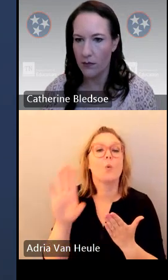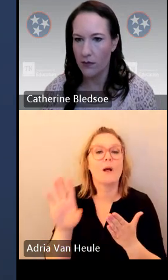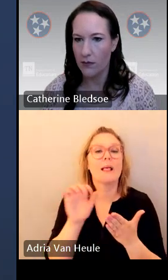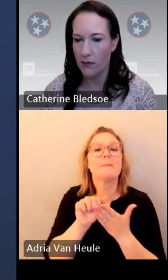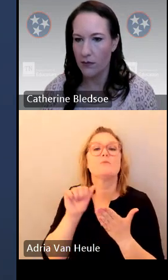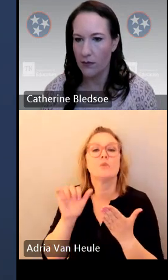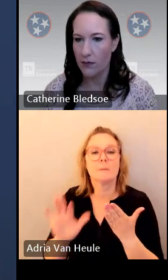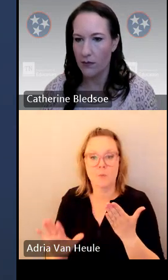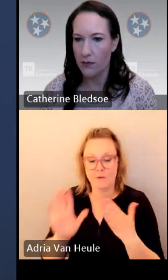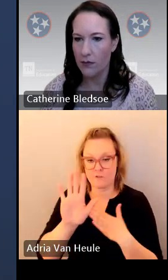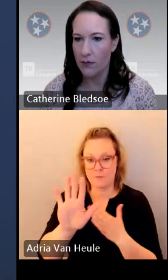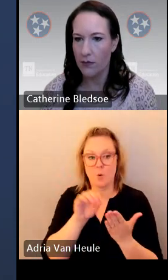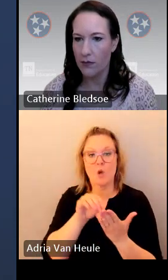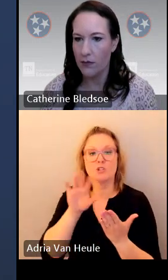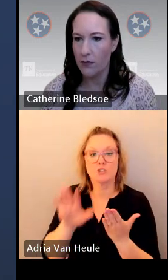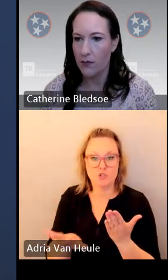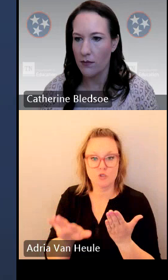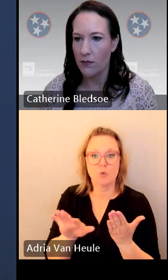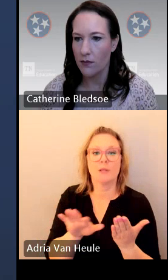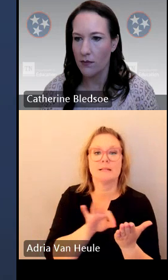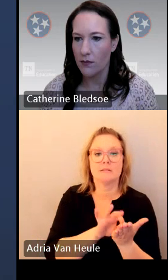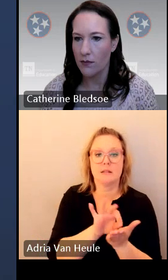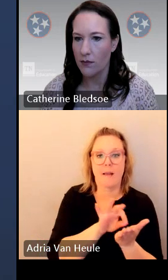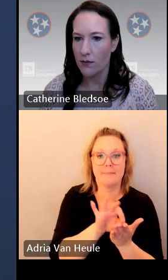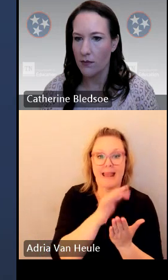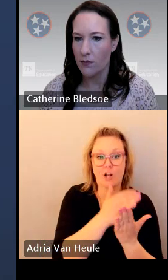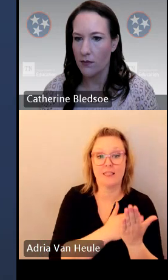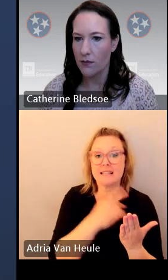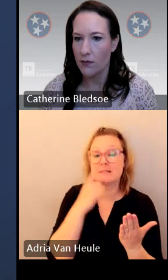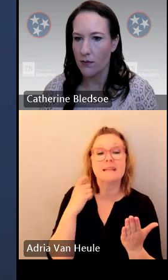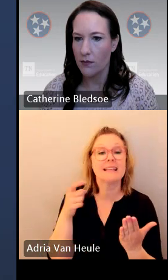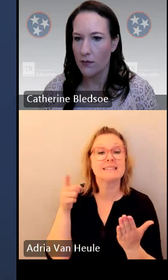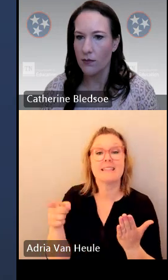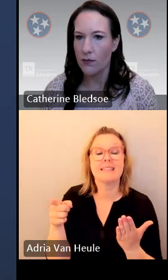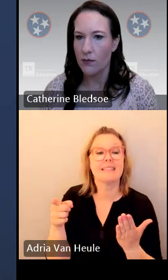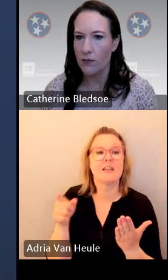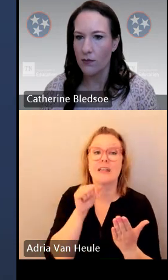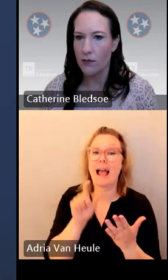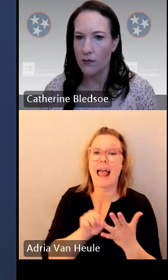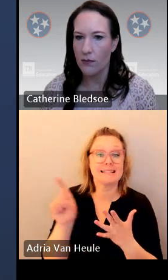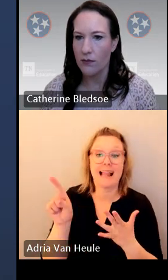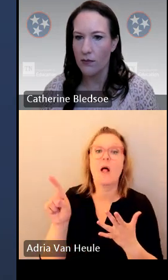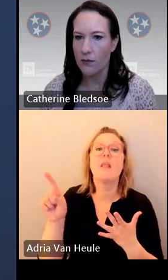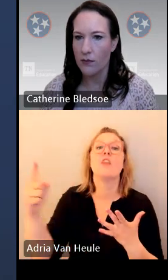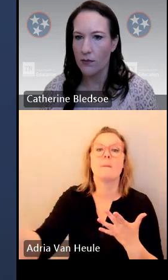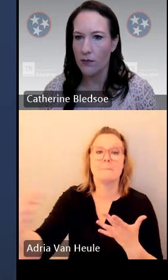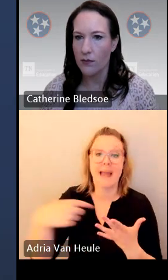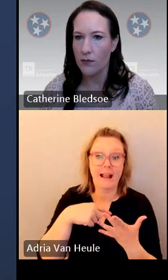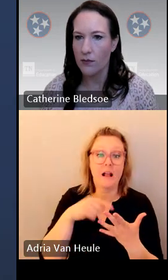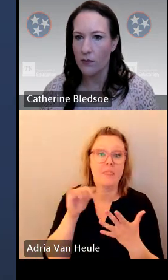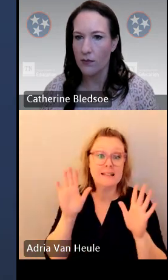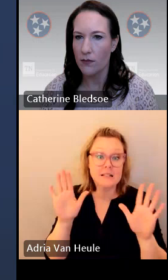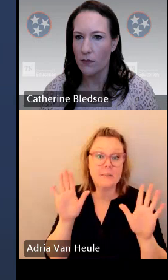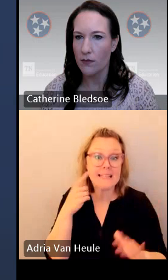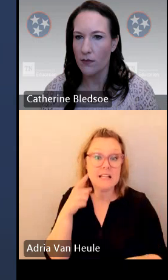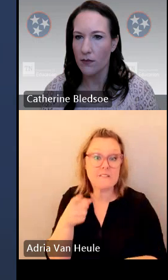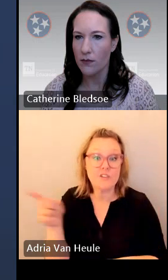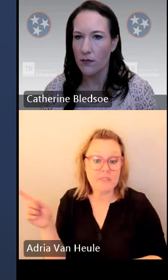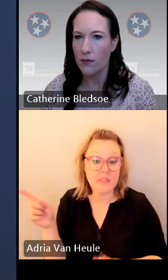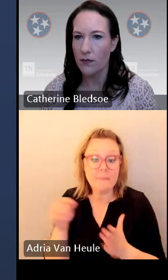from your student denominator list because they're not exited out for a year. They've re-enrolled, which is amazing for them. So that